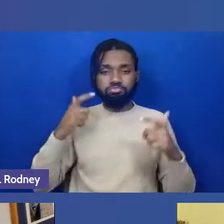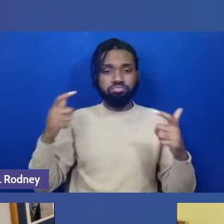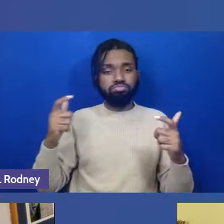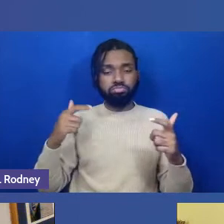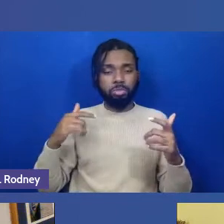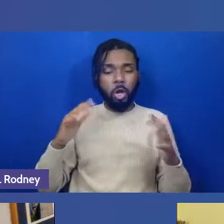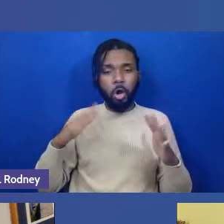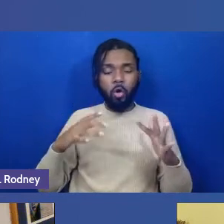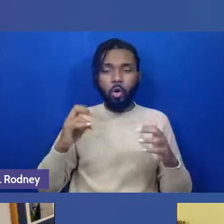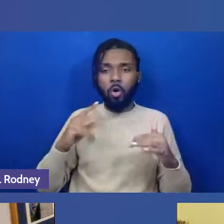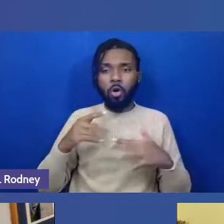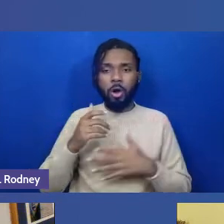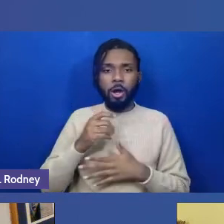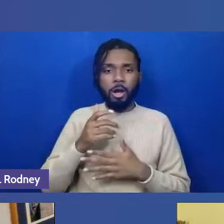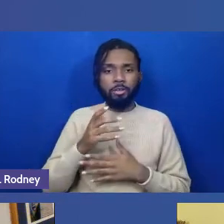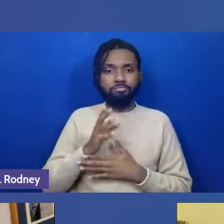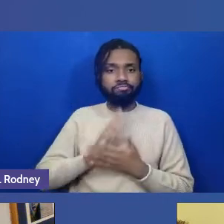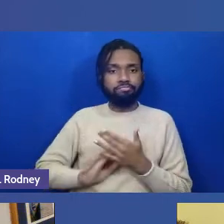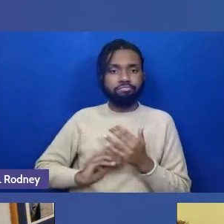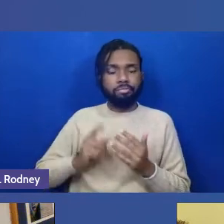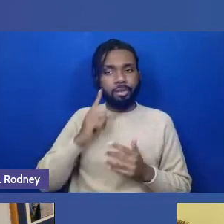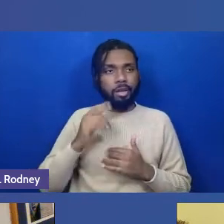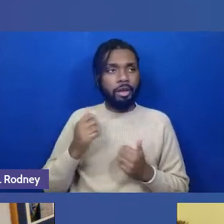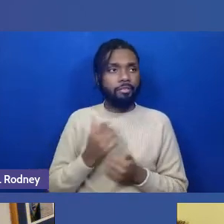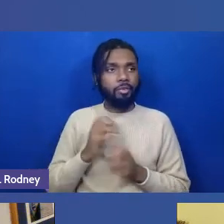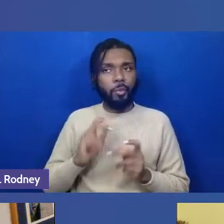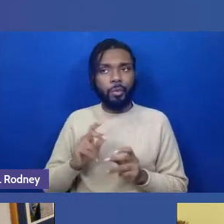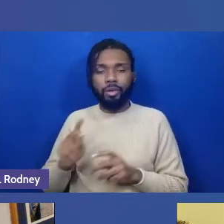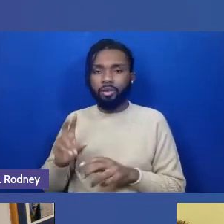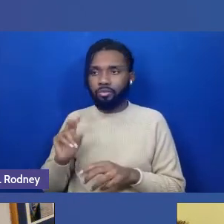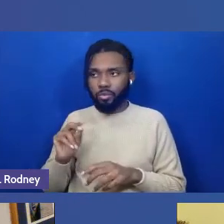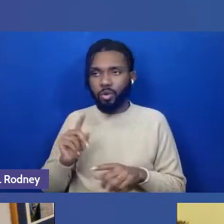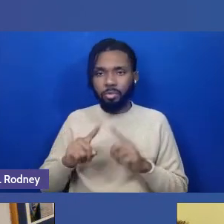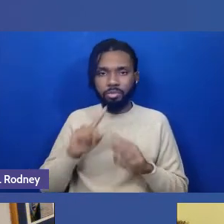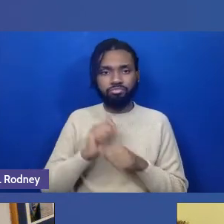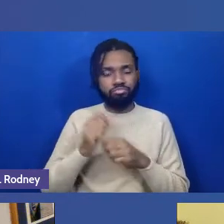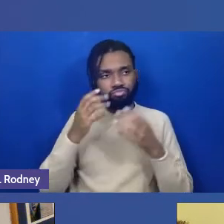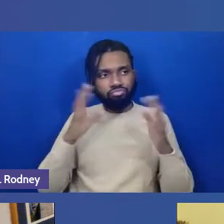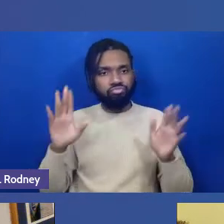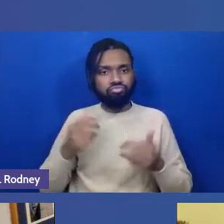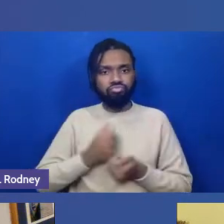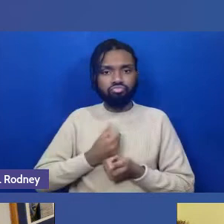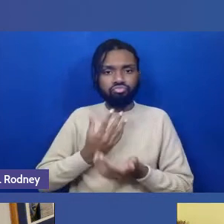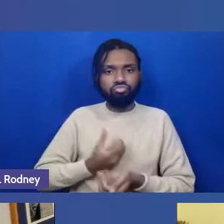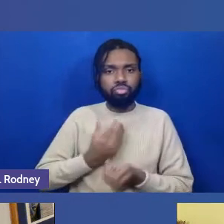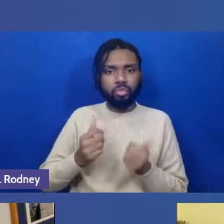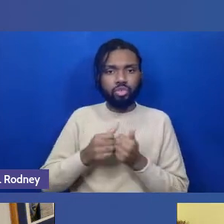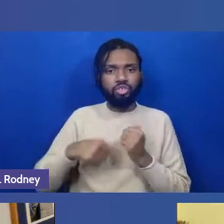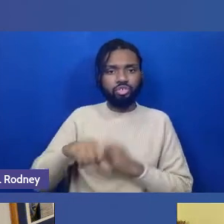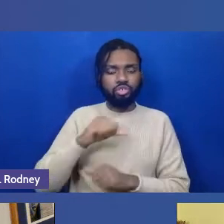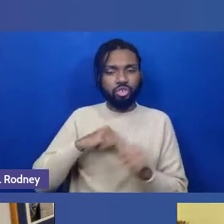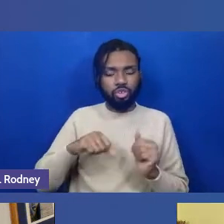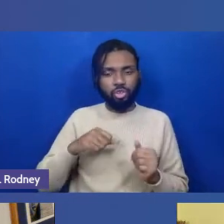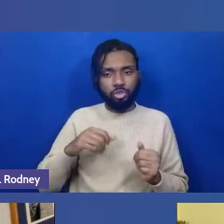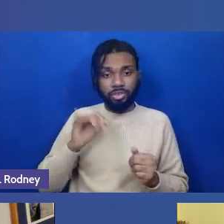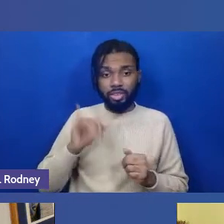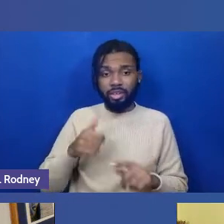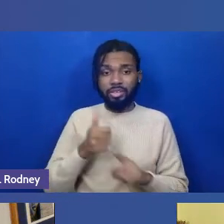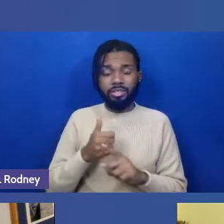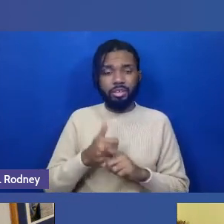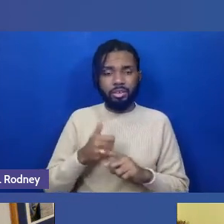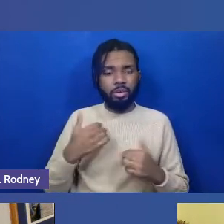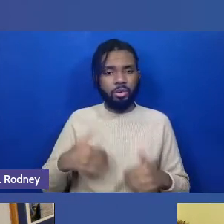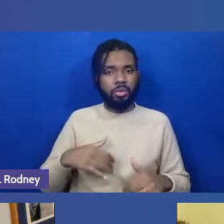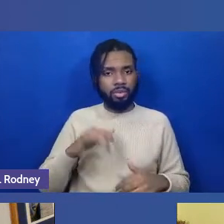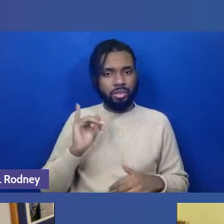that kind of transparency, the transparency to actually be with each other and communicate and be vulnerable, like to me, like that is